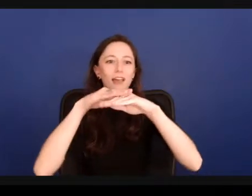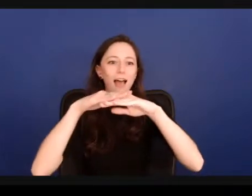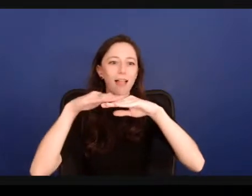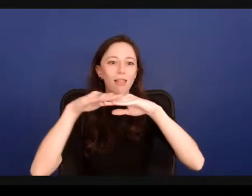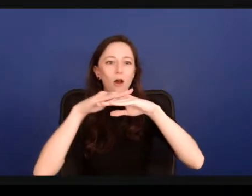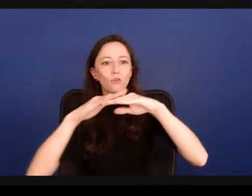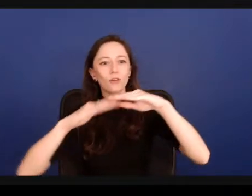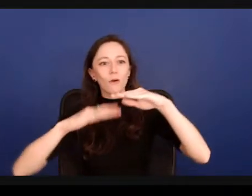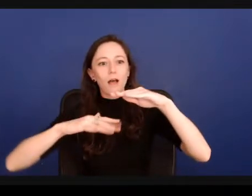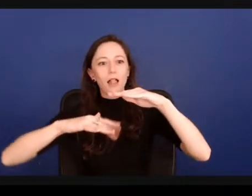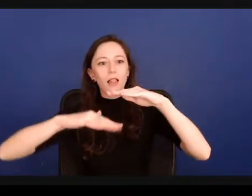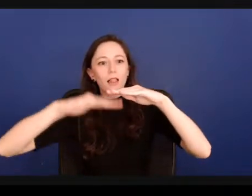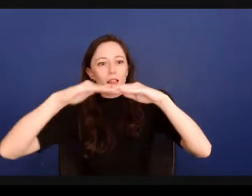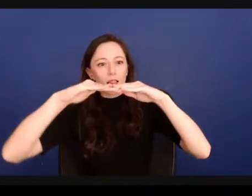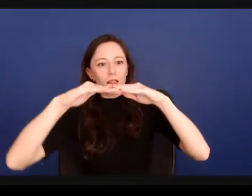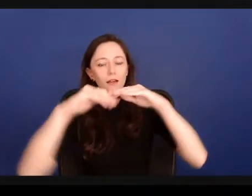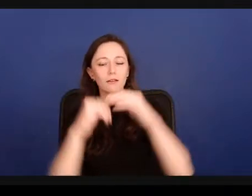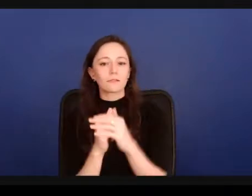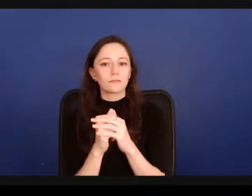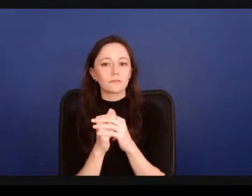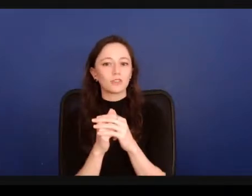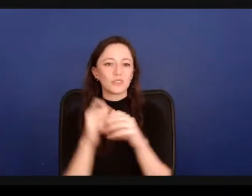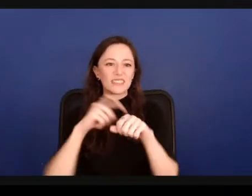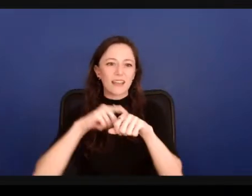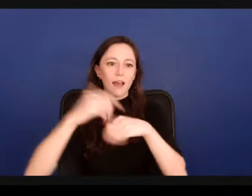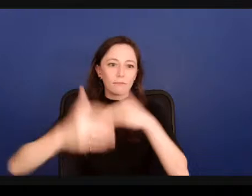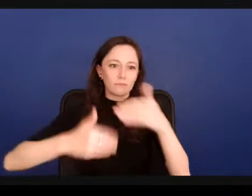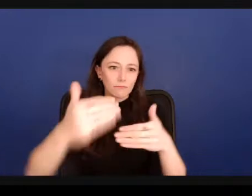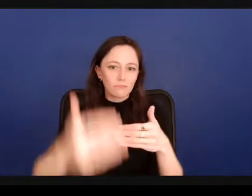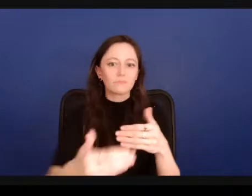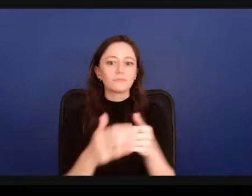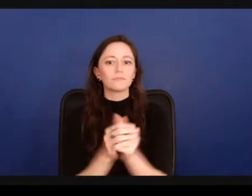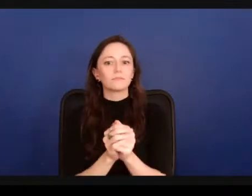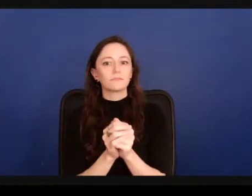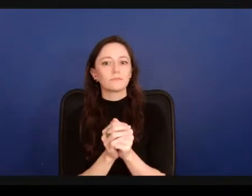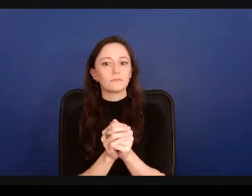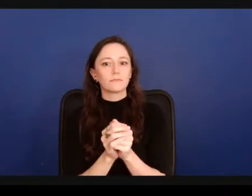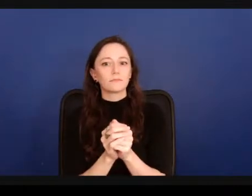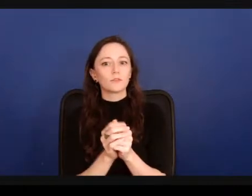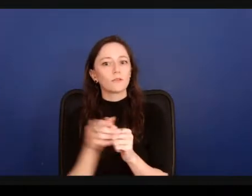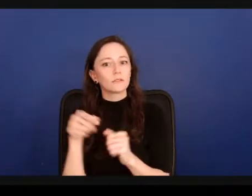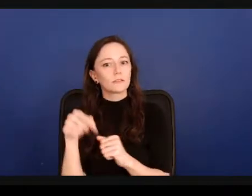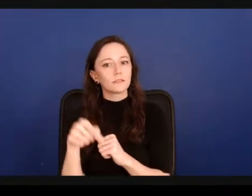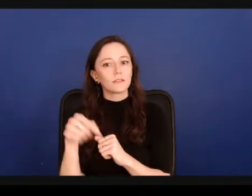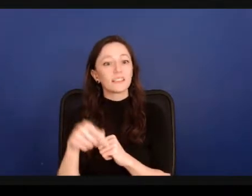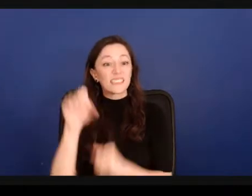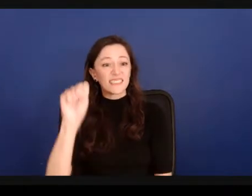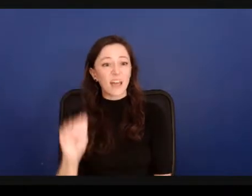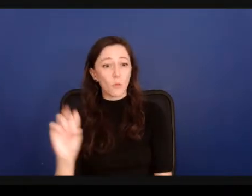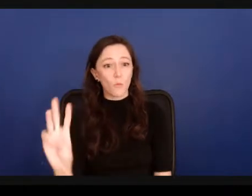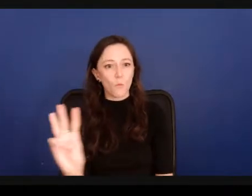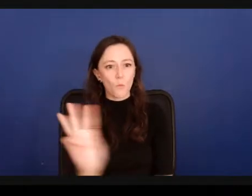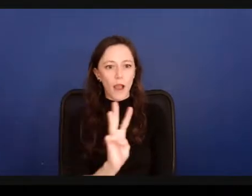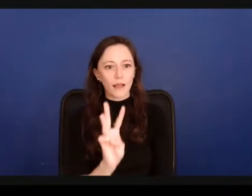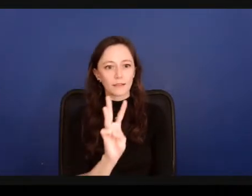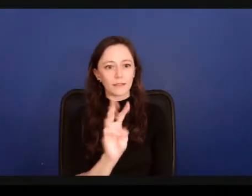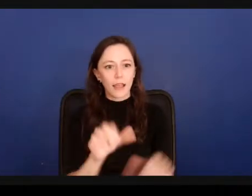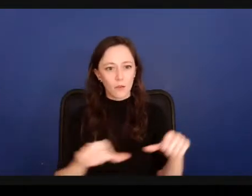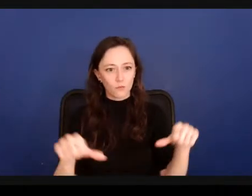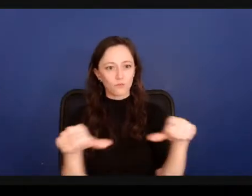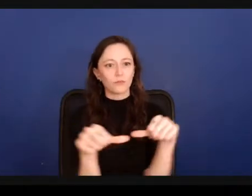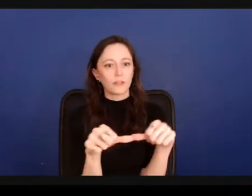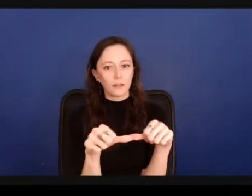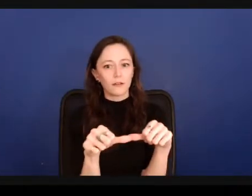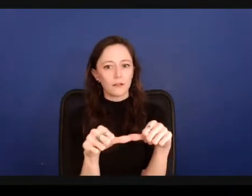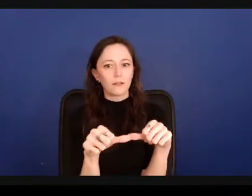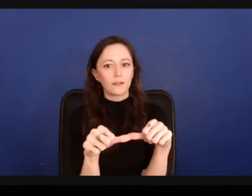well. So these ones we described being down at the Pu'uko, the furthest southwest part of the system there, which is just going to show